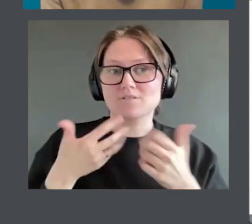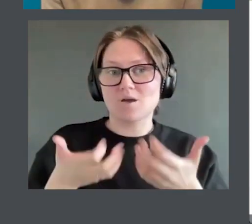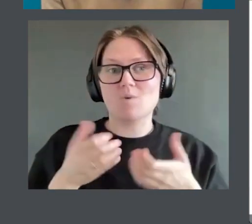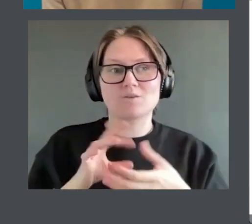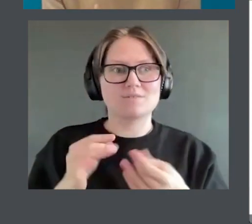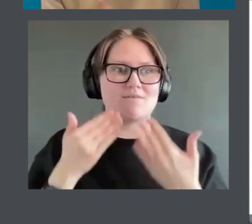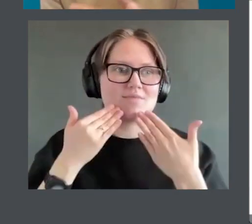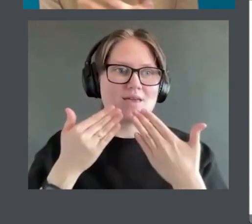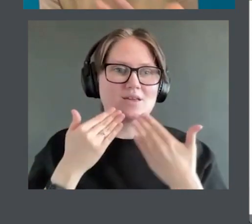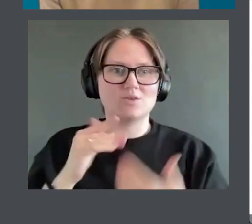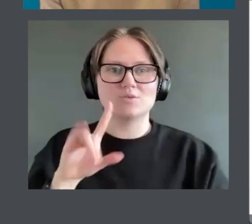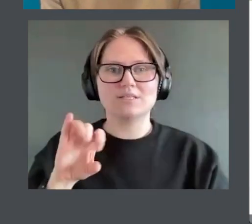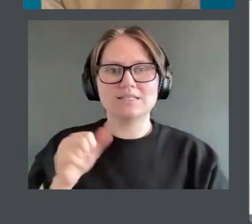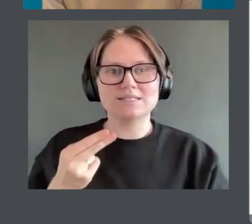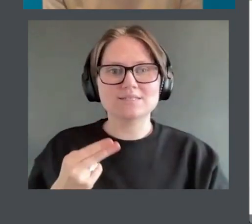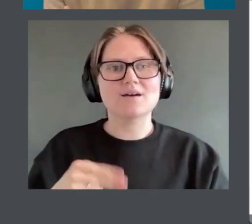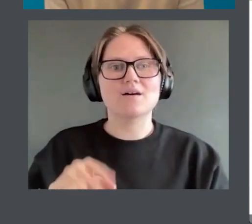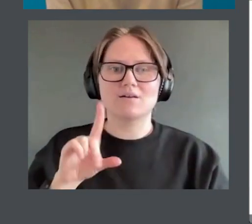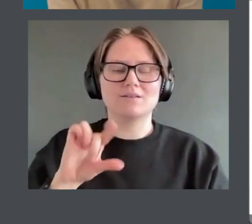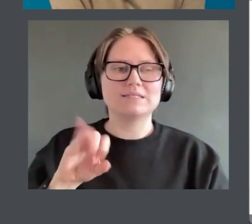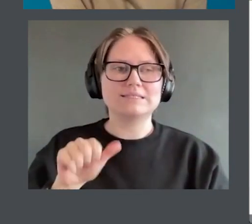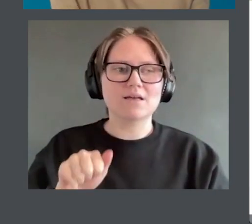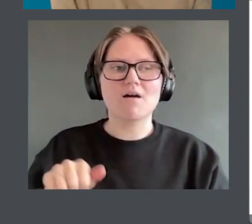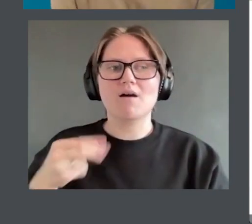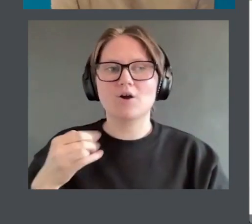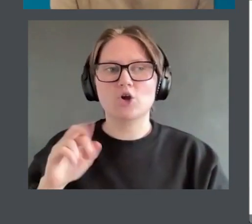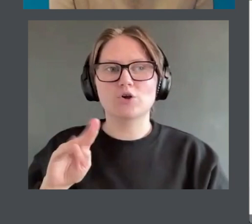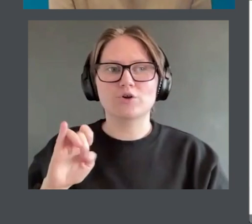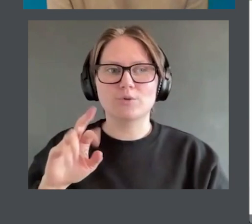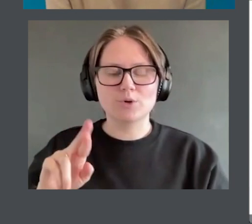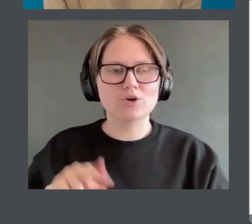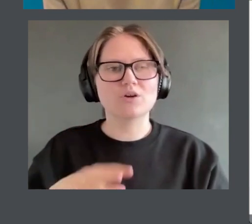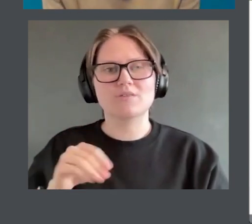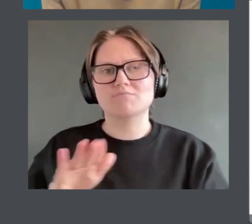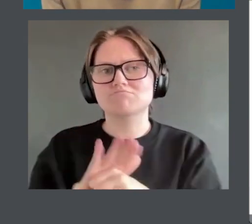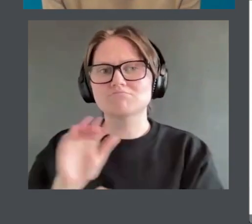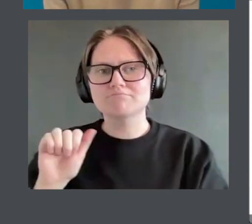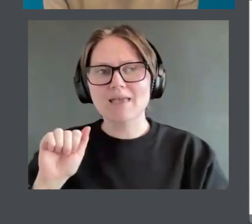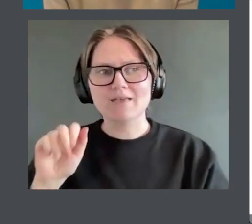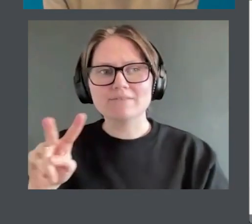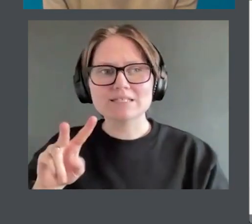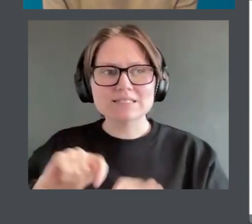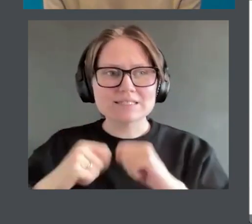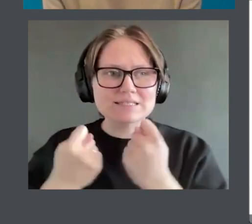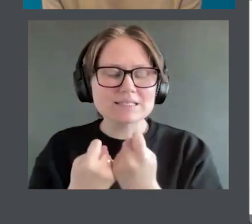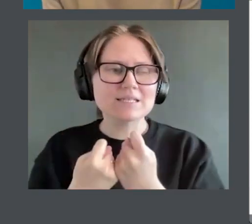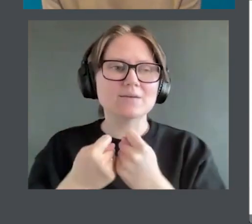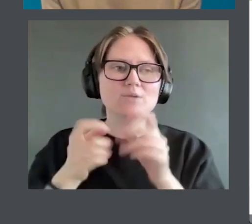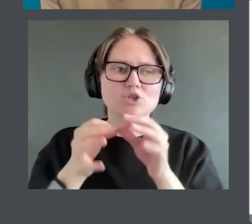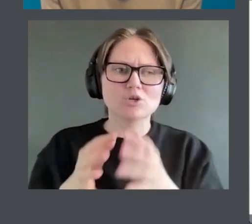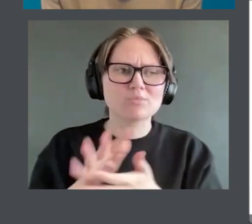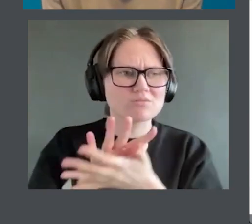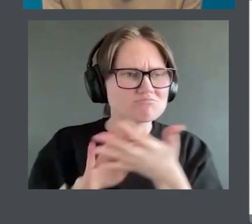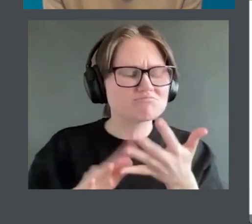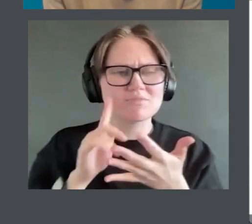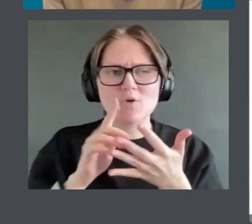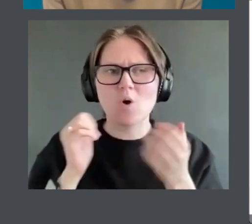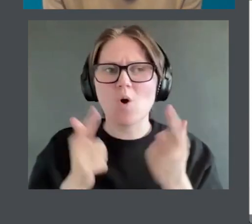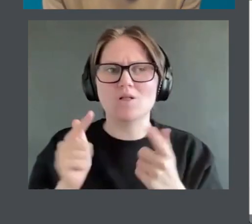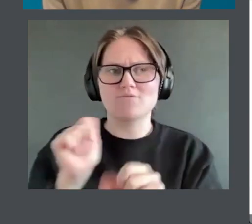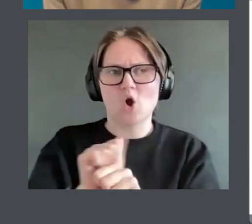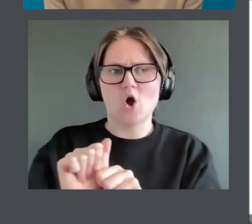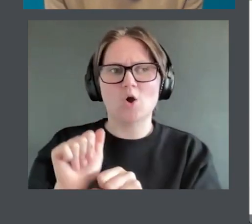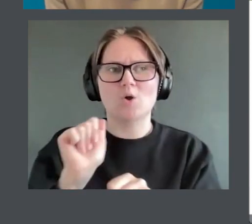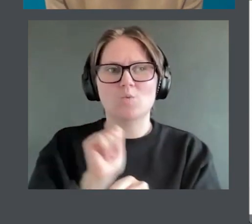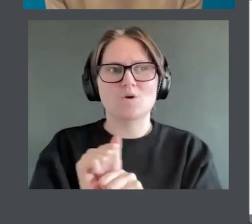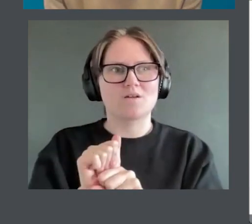you to Lisa Herber and our entire team, our AV team, and our interpreters for all the hard work that goes into